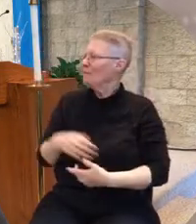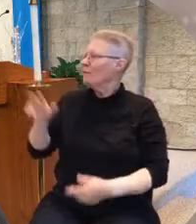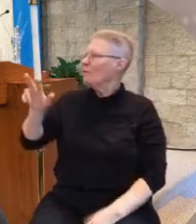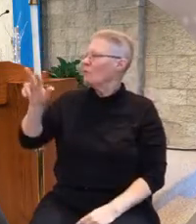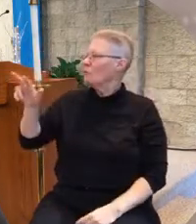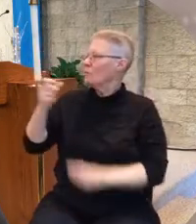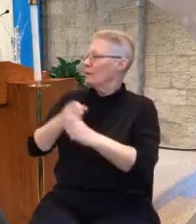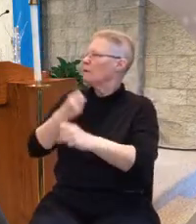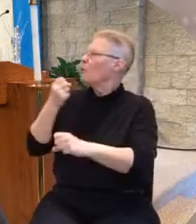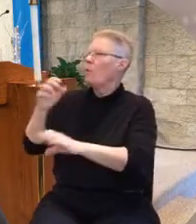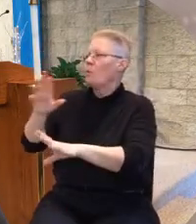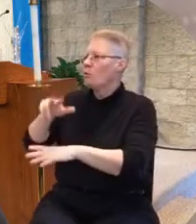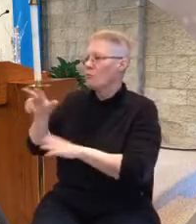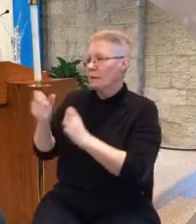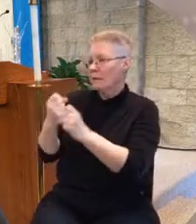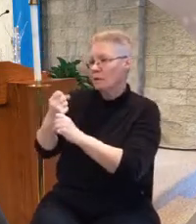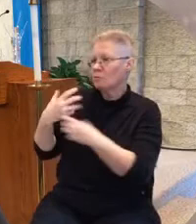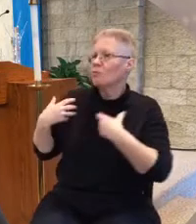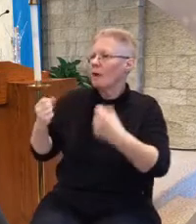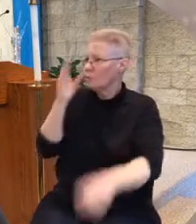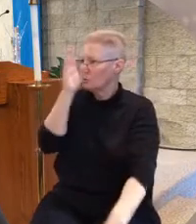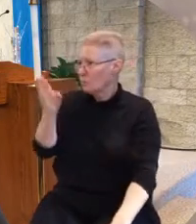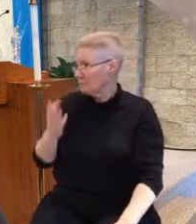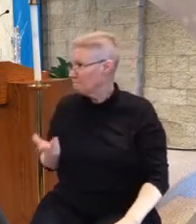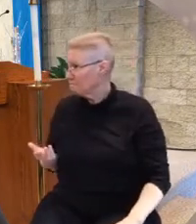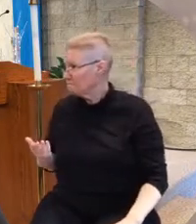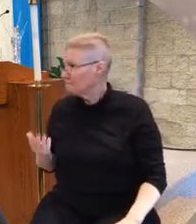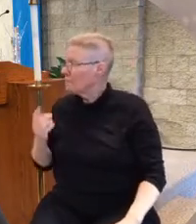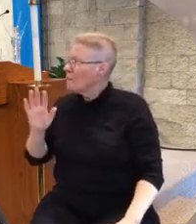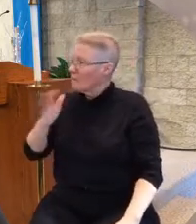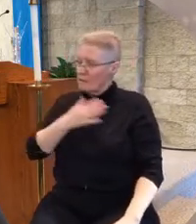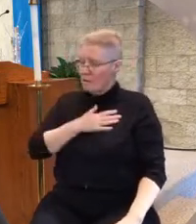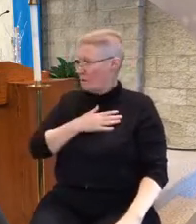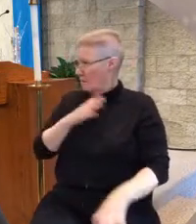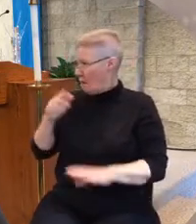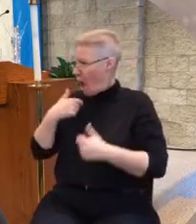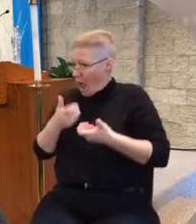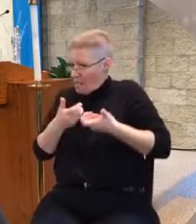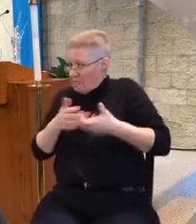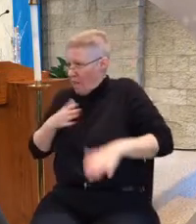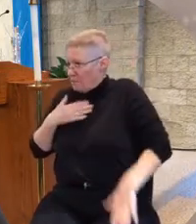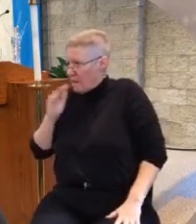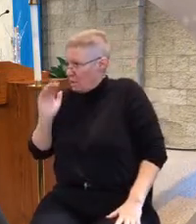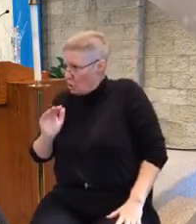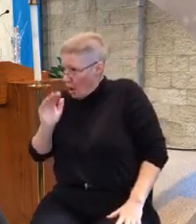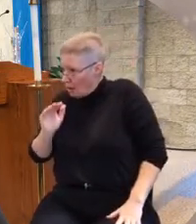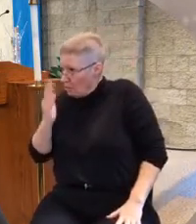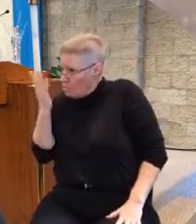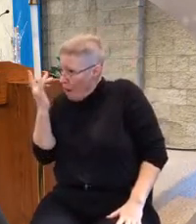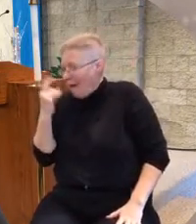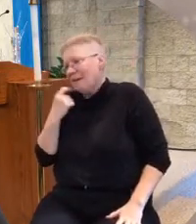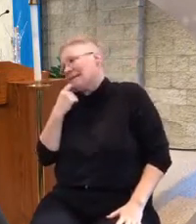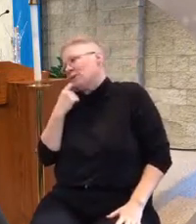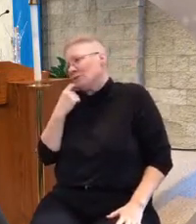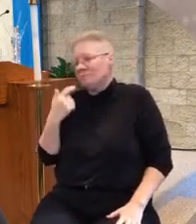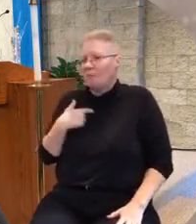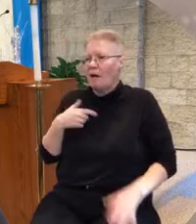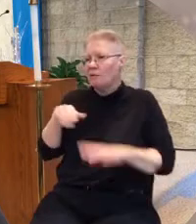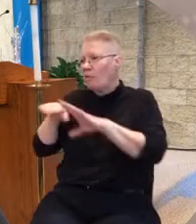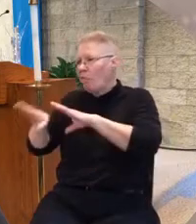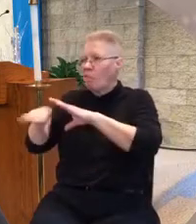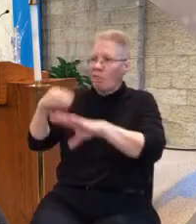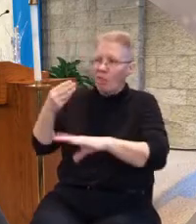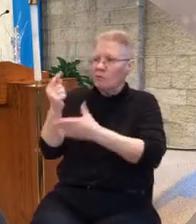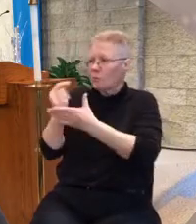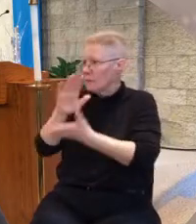where I lost my child to addiction and in and out of treatment centers, and the day of this